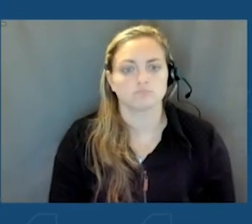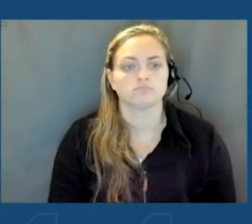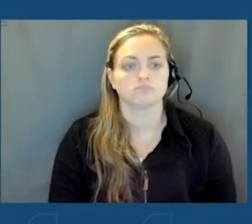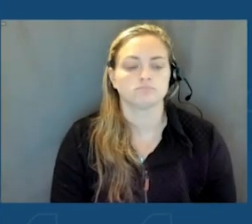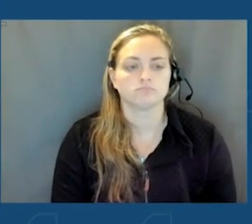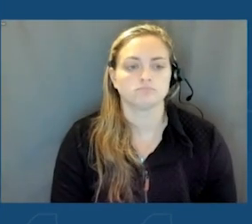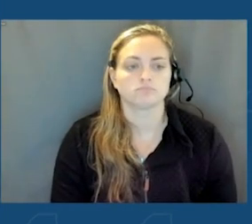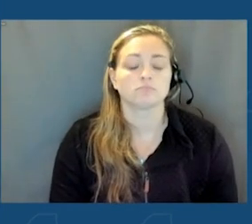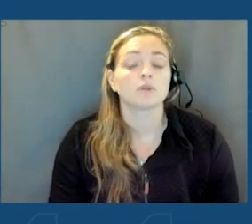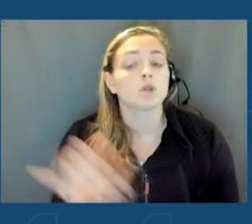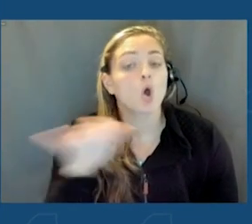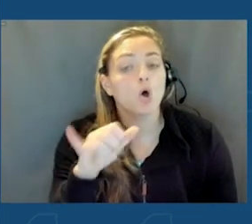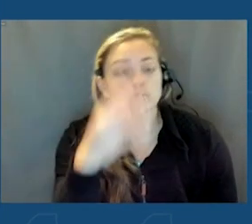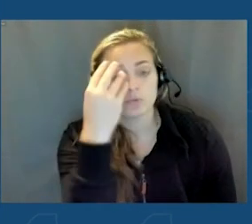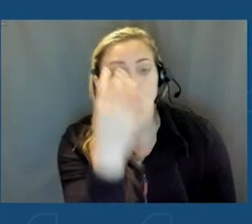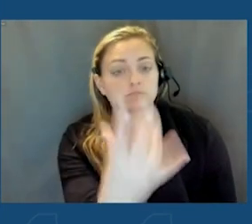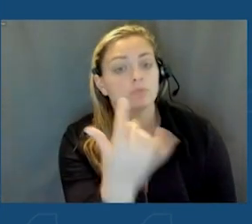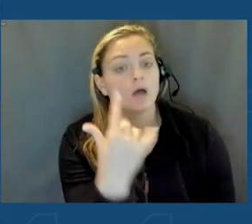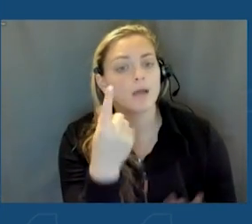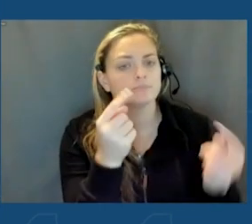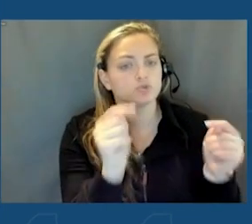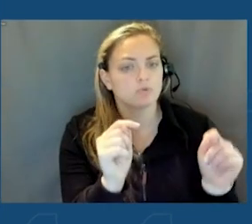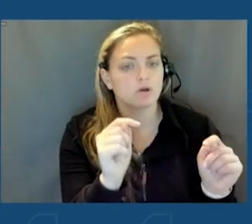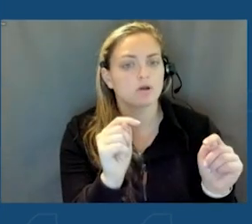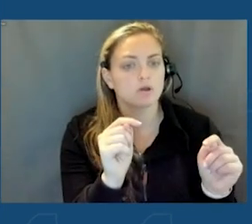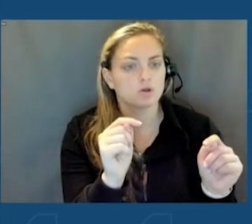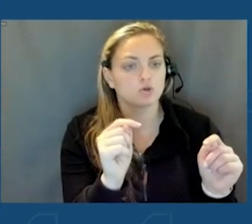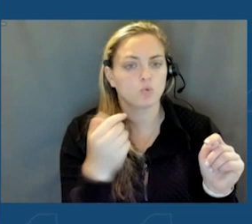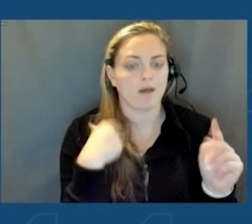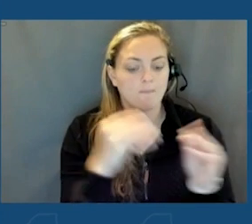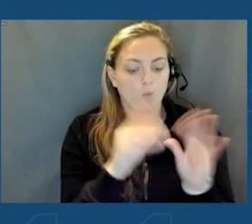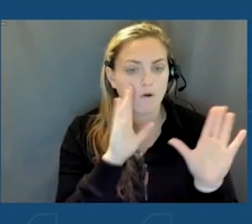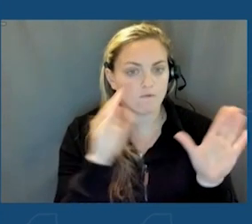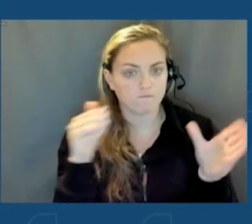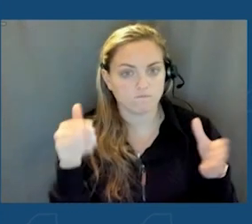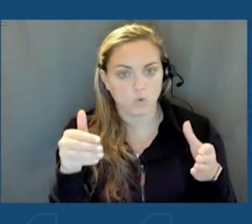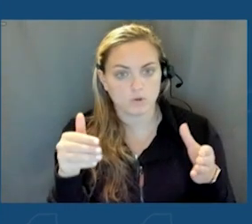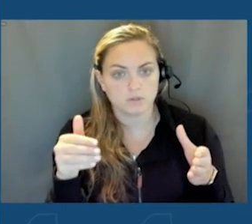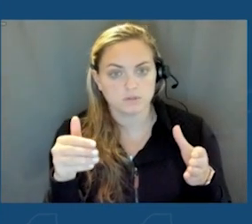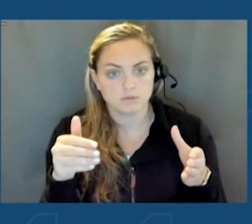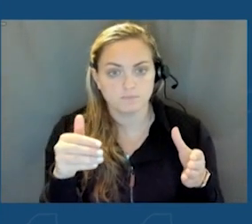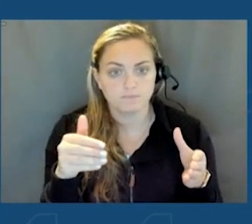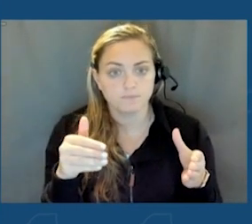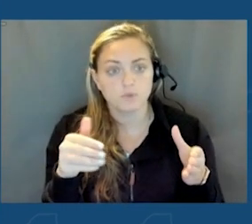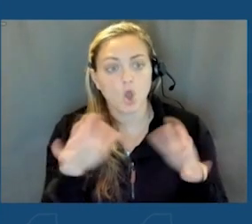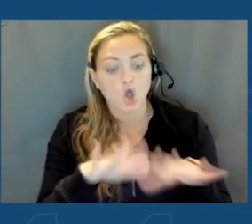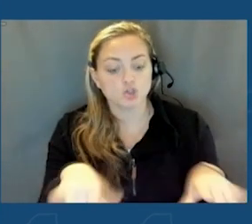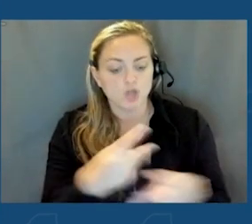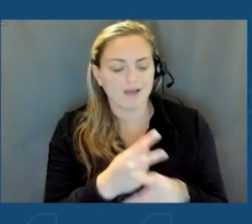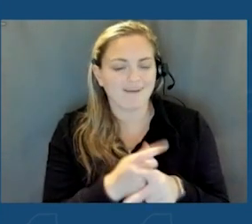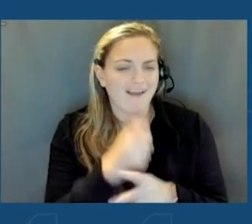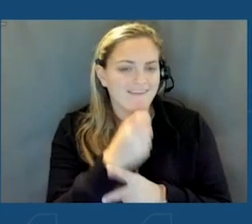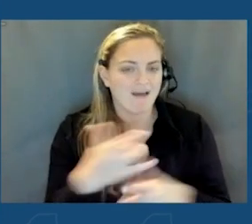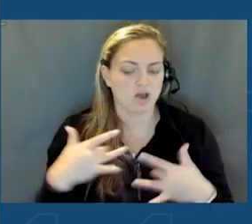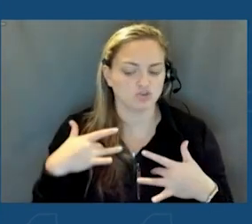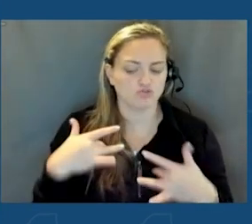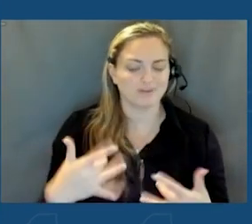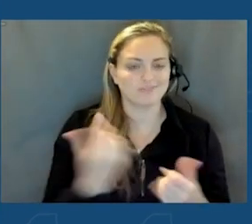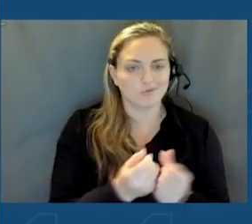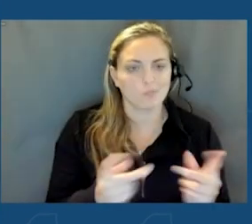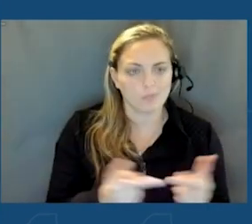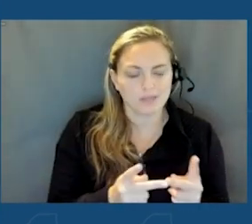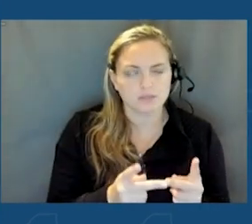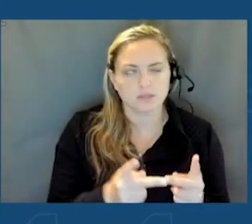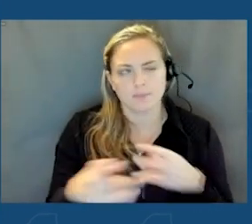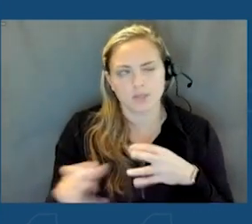I will also tell you that I'm trying to get more focus on childcare in non-traditional places, and let me describe that.